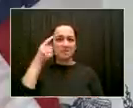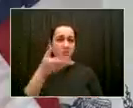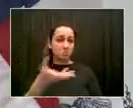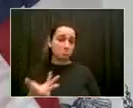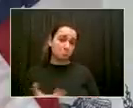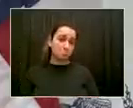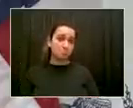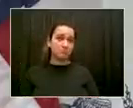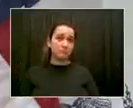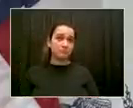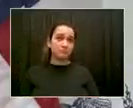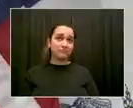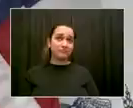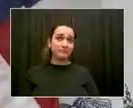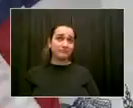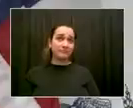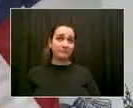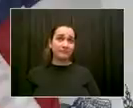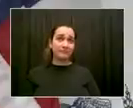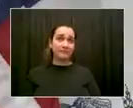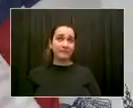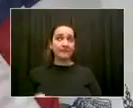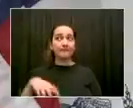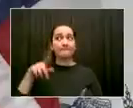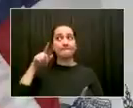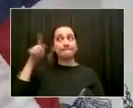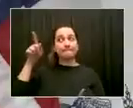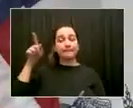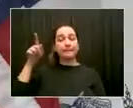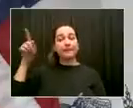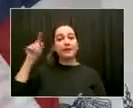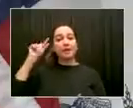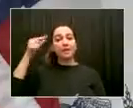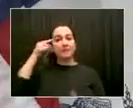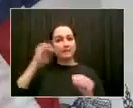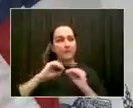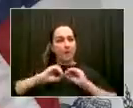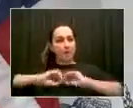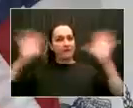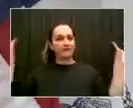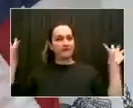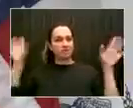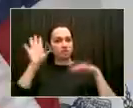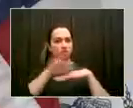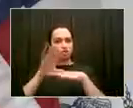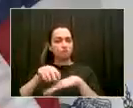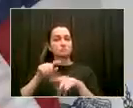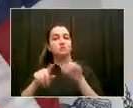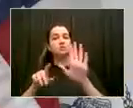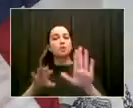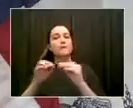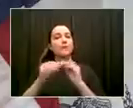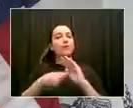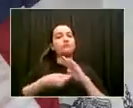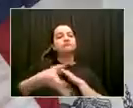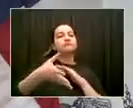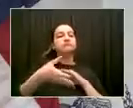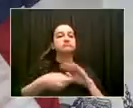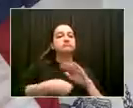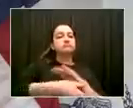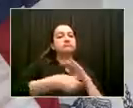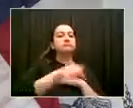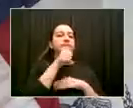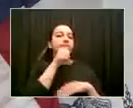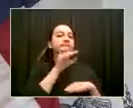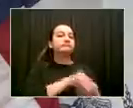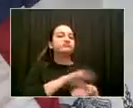you think that management style works? And have you adjusted it at all since many staffers went public with it in all of those open